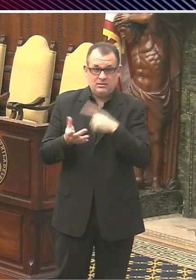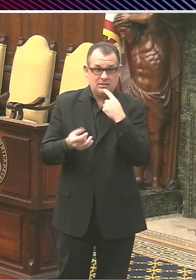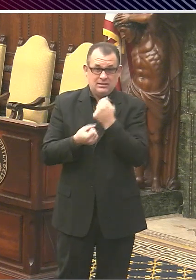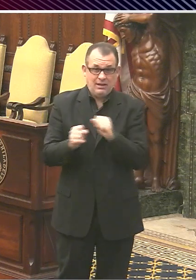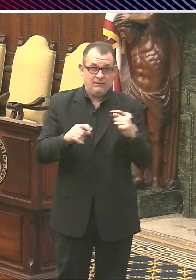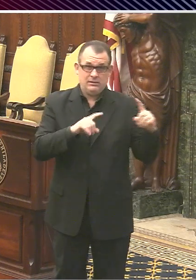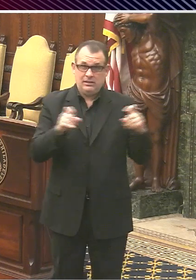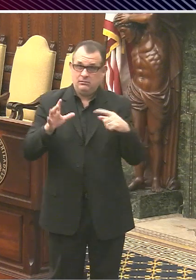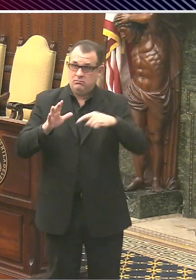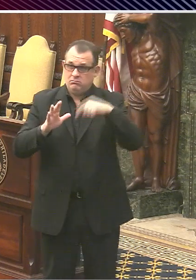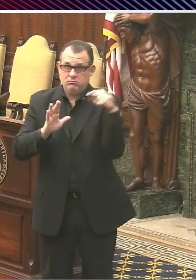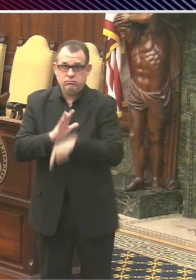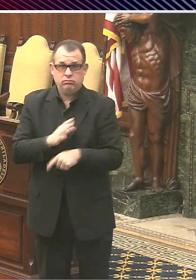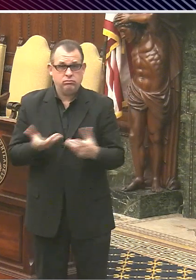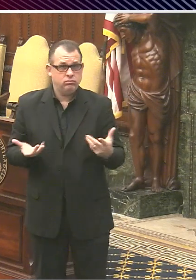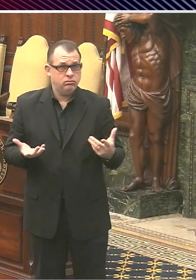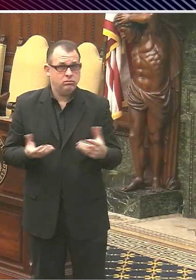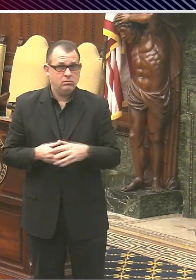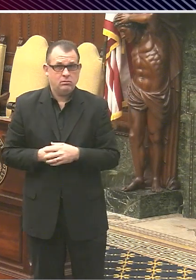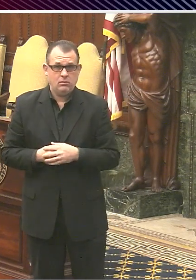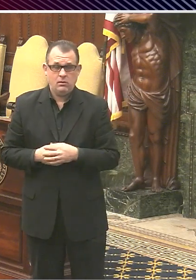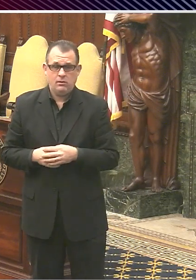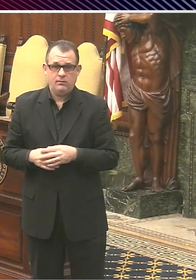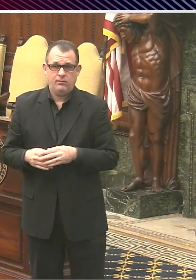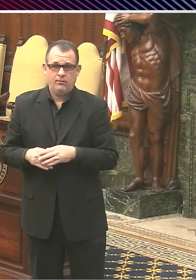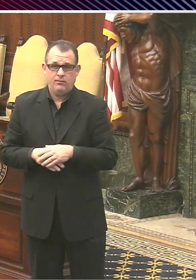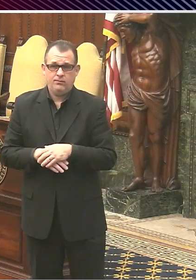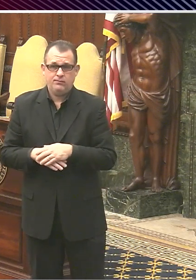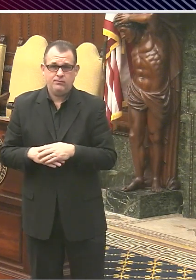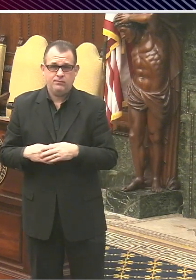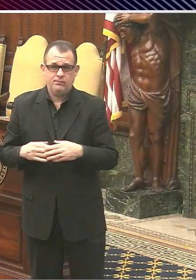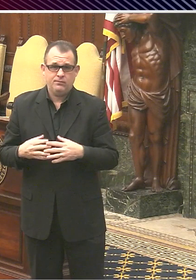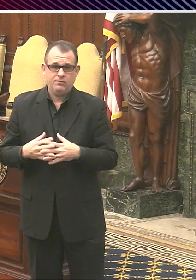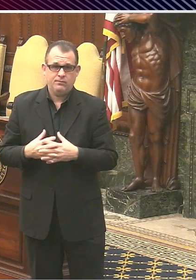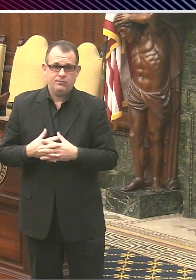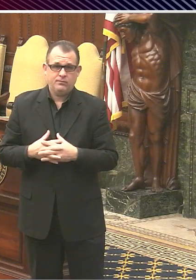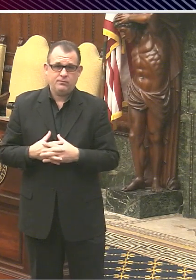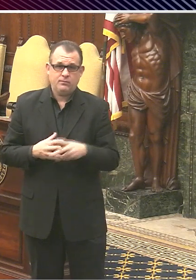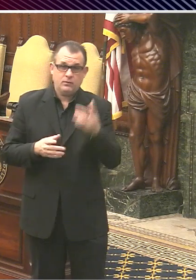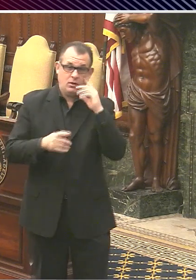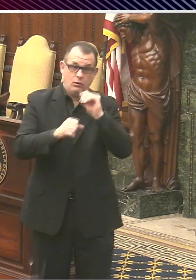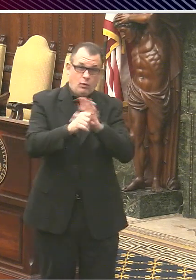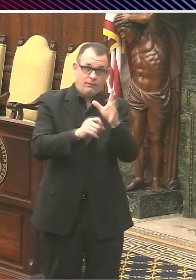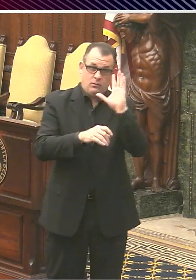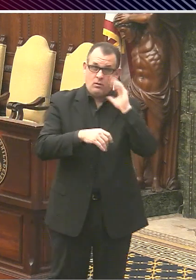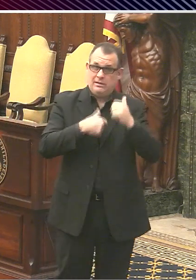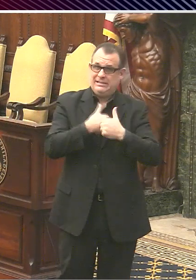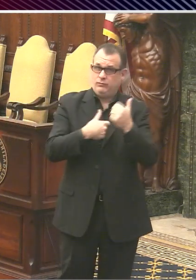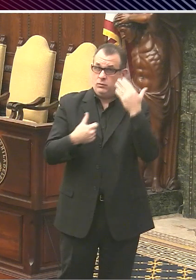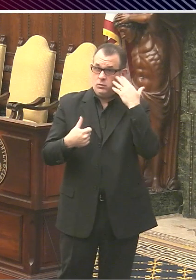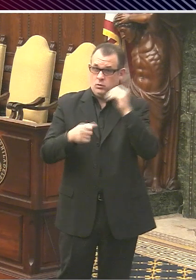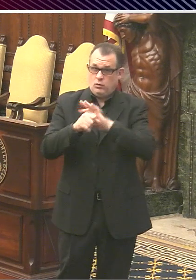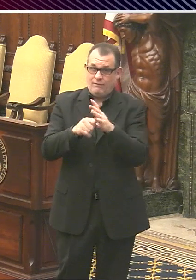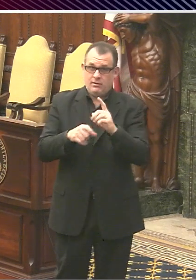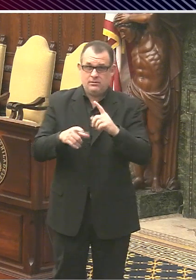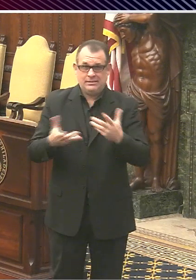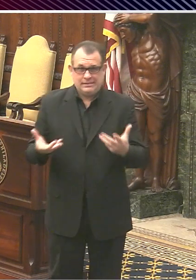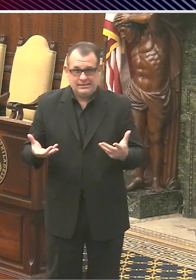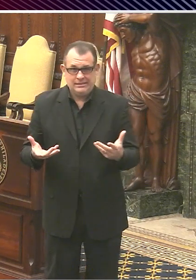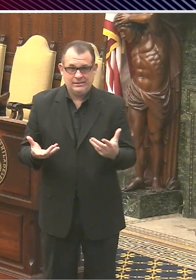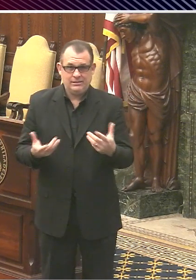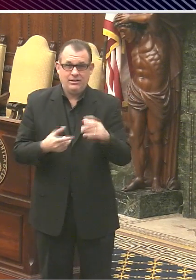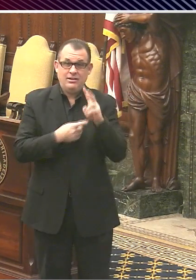well, and we're balancing that against something which we know is dangerous, and that is being exposed to the virus. We know the virus has killed